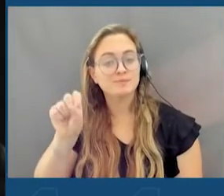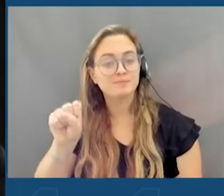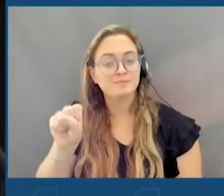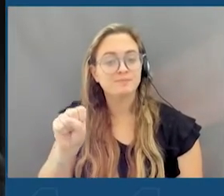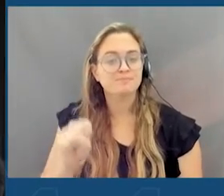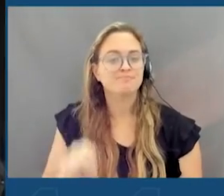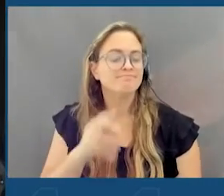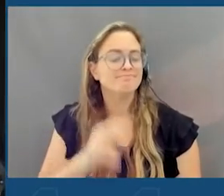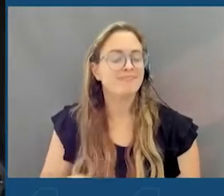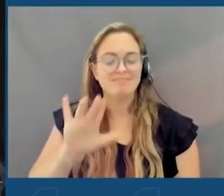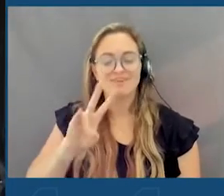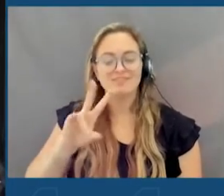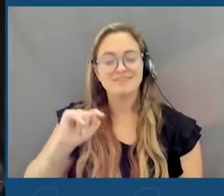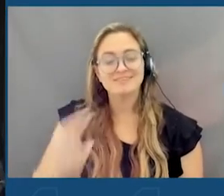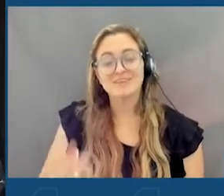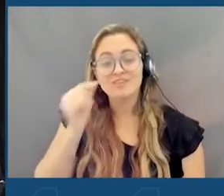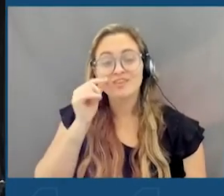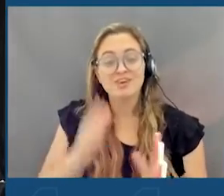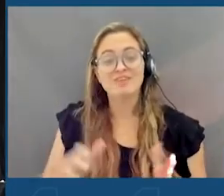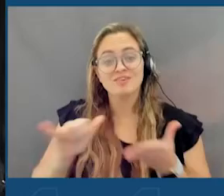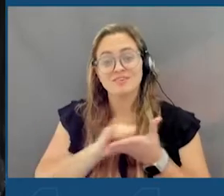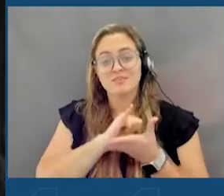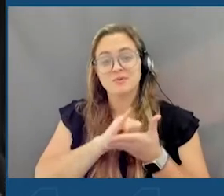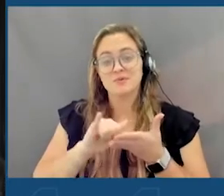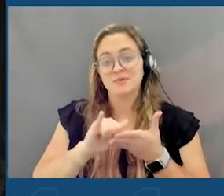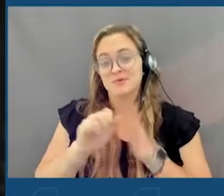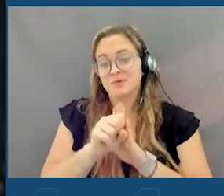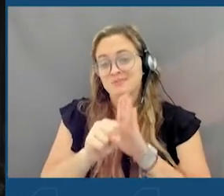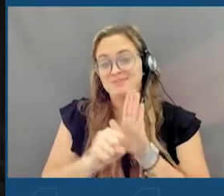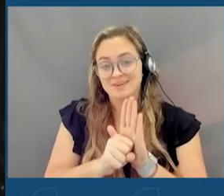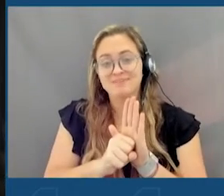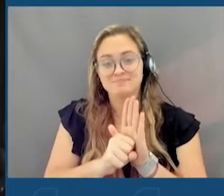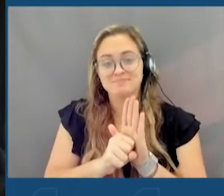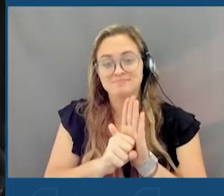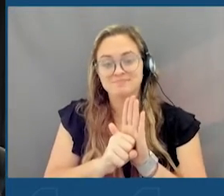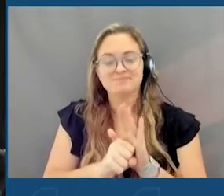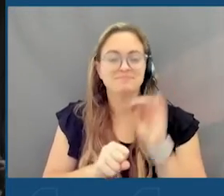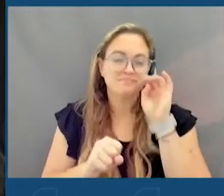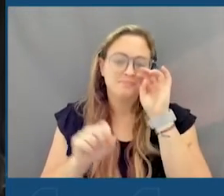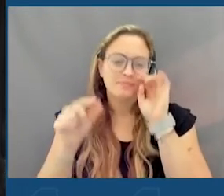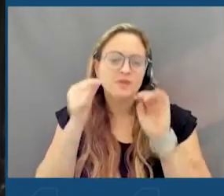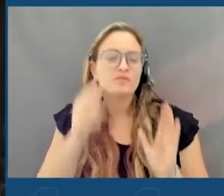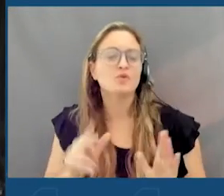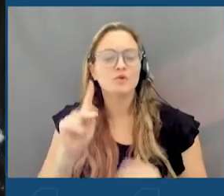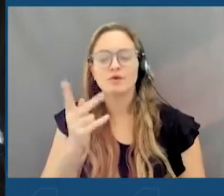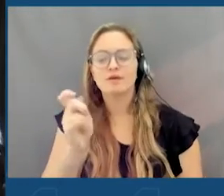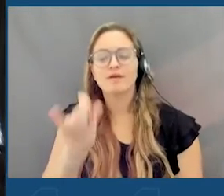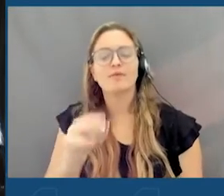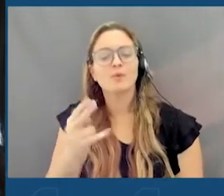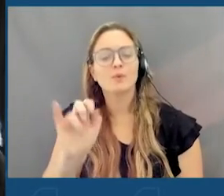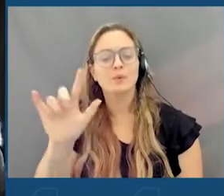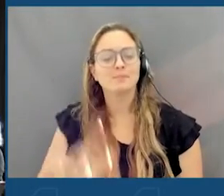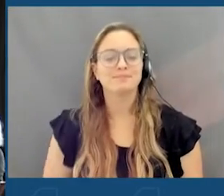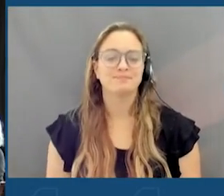and the 57th Governor of this great state of New York, Governor Kathy Hochul.